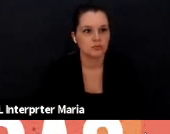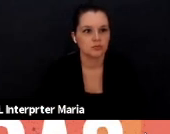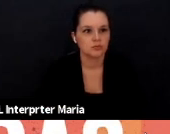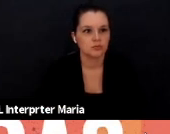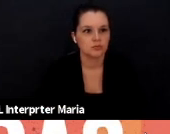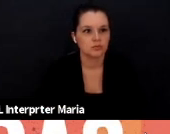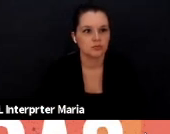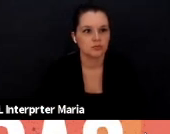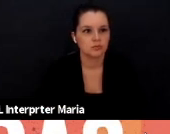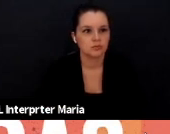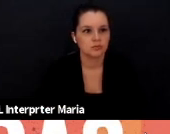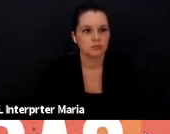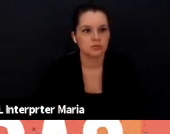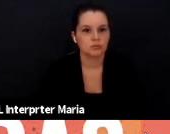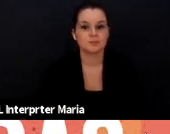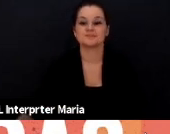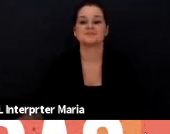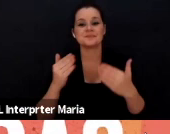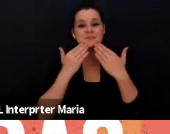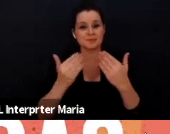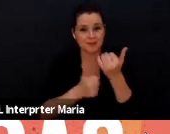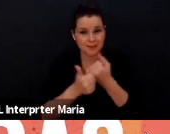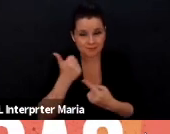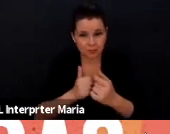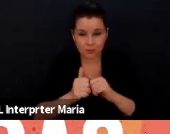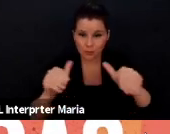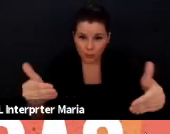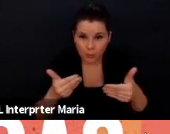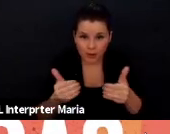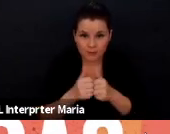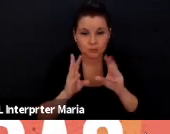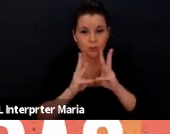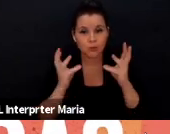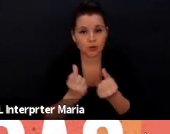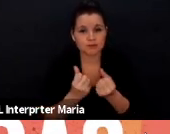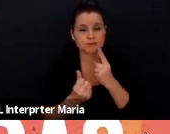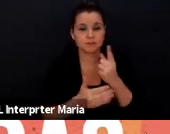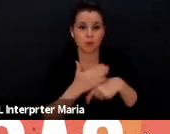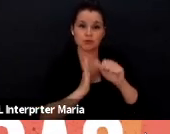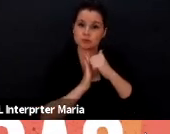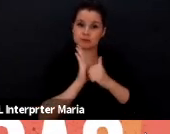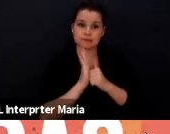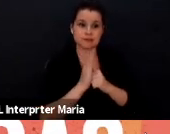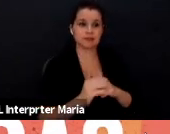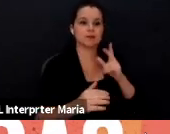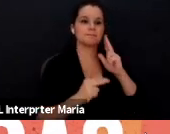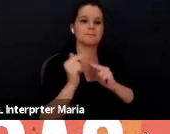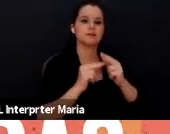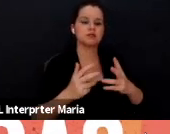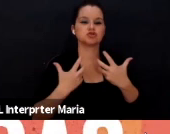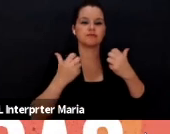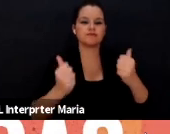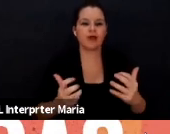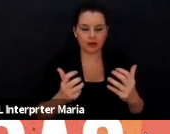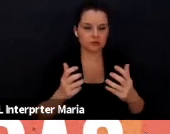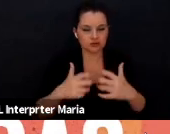Cool, so thank you all for coming. Welcome to our workshop, What's Your Agenda? Building Survivor Power Across